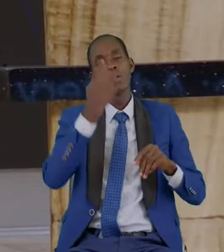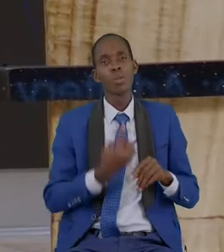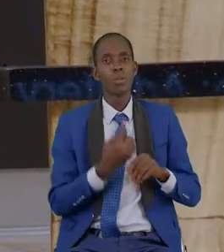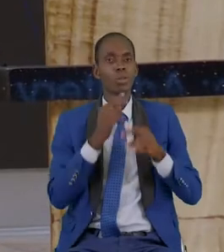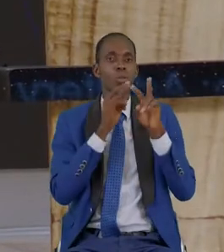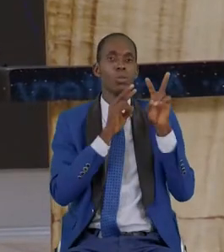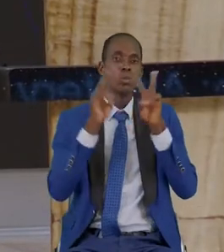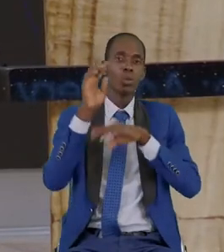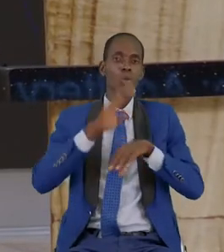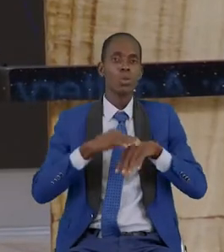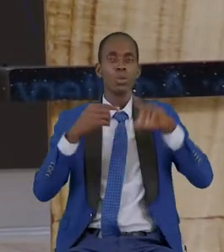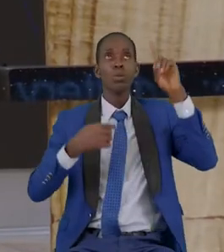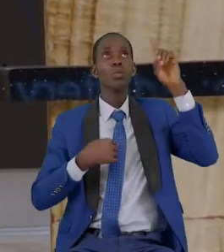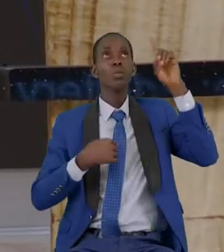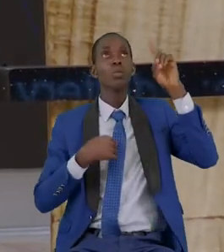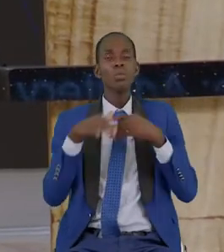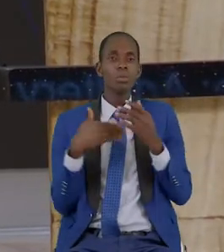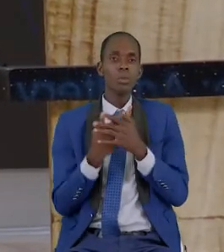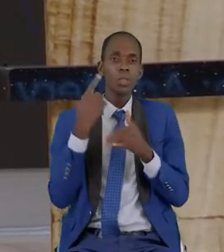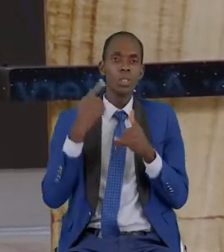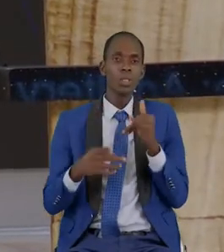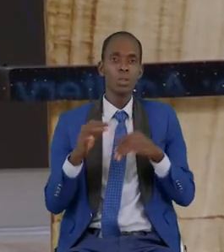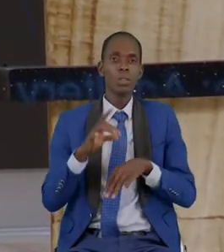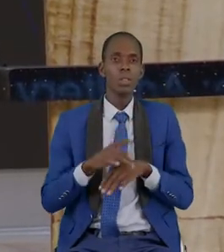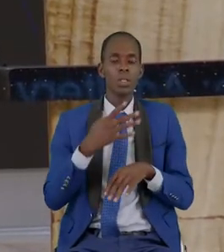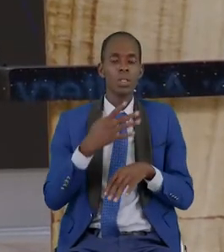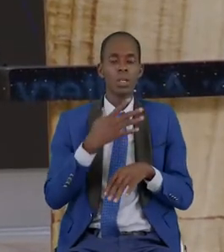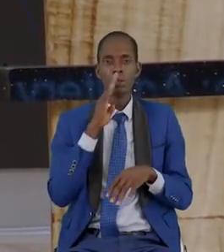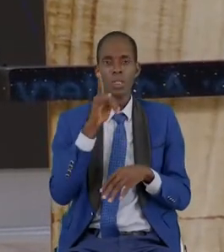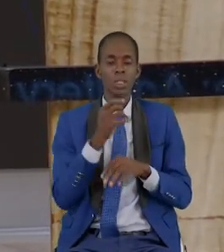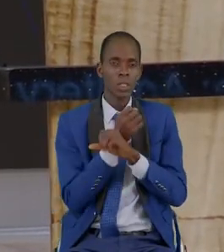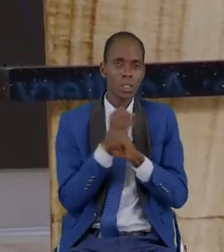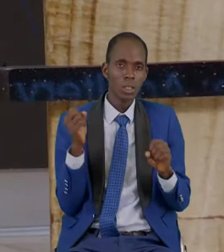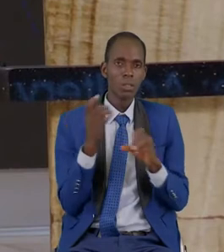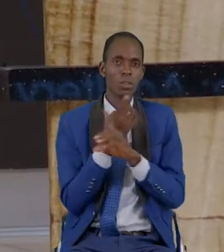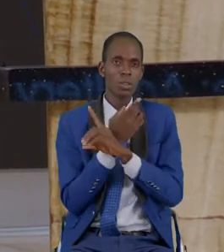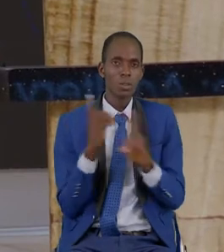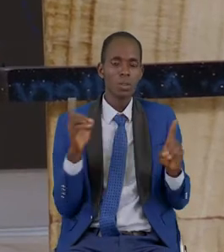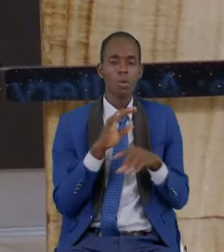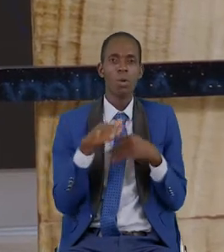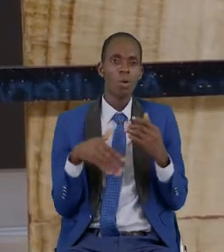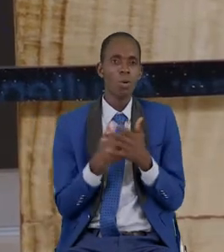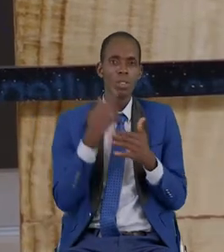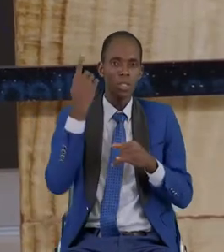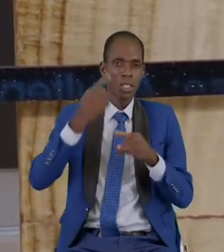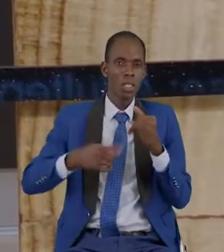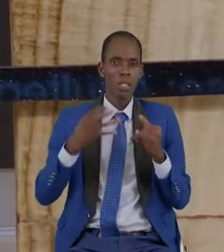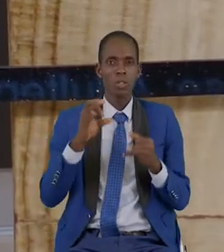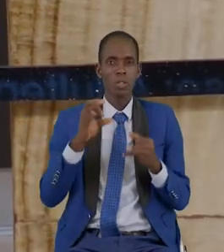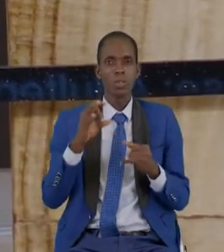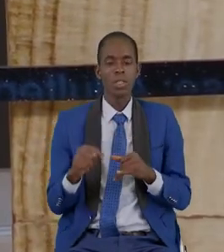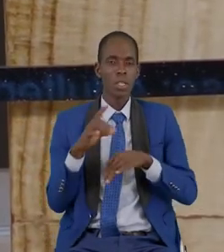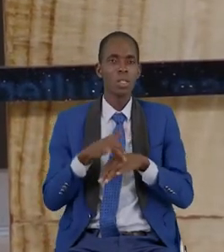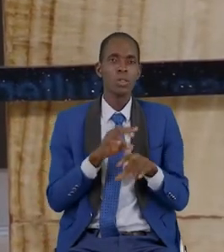the ends of the earth, and be ye saved, and be ye healed, and be ye delivered. All the ends of the earth, we look unto the